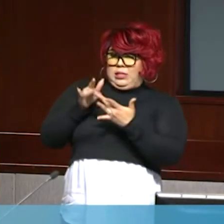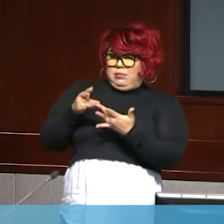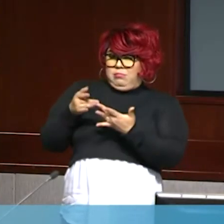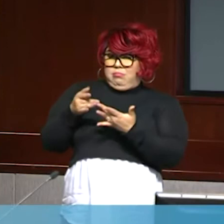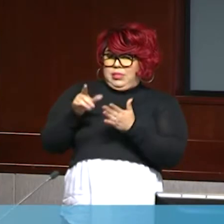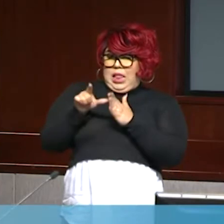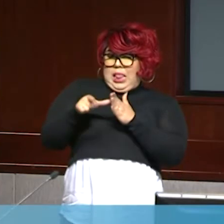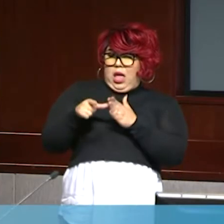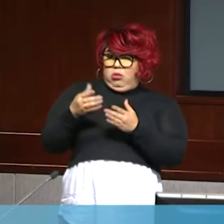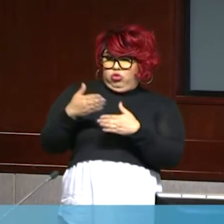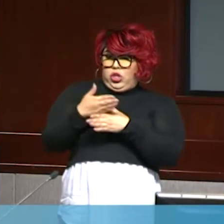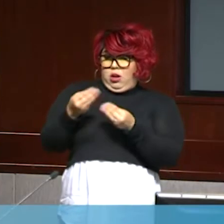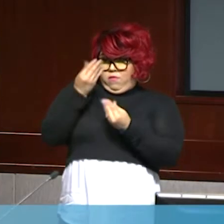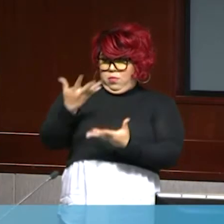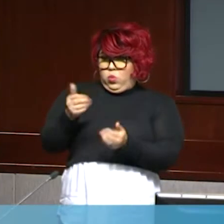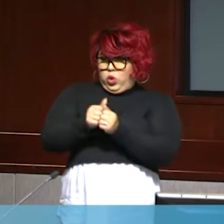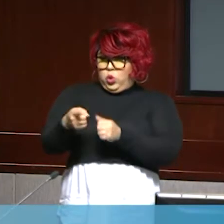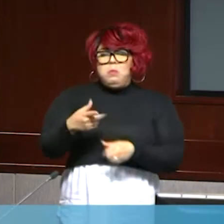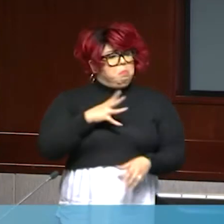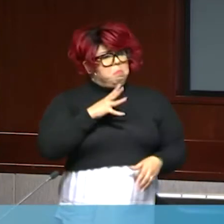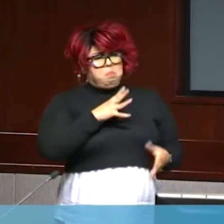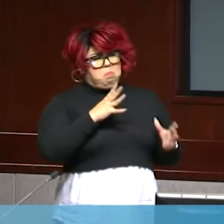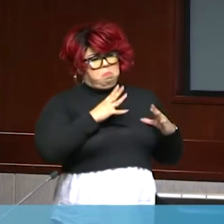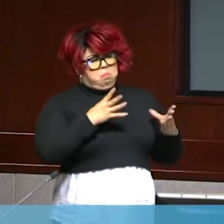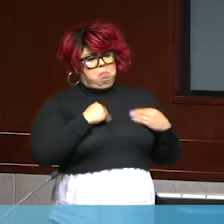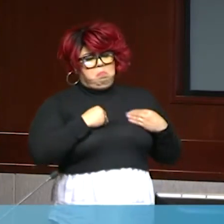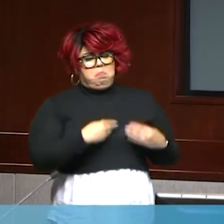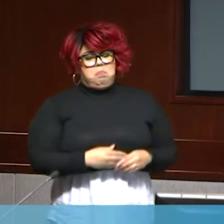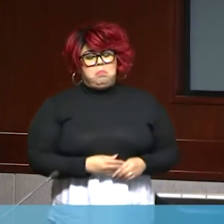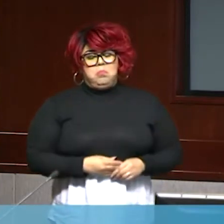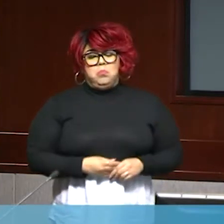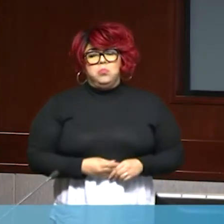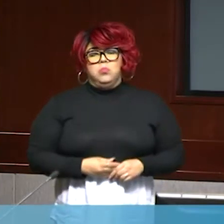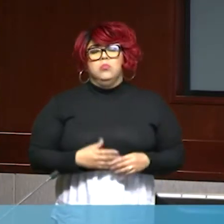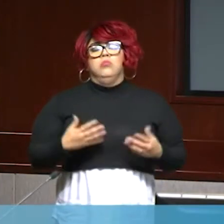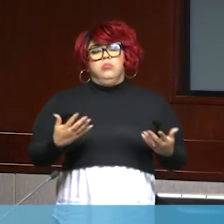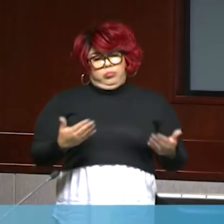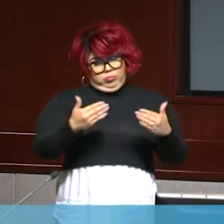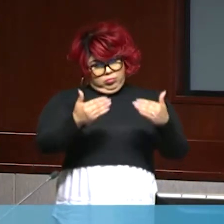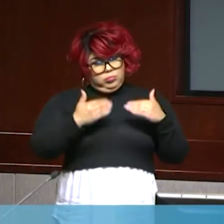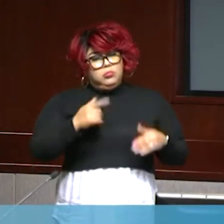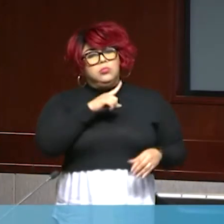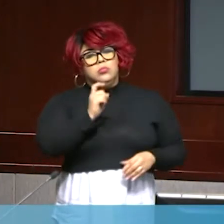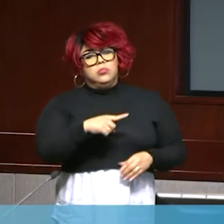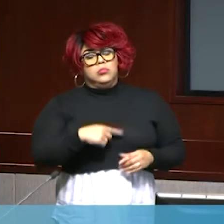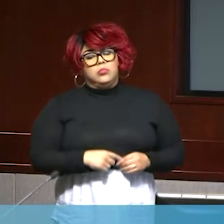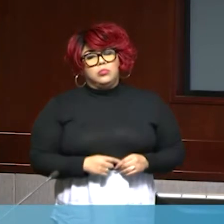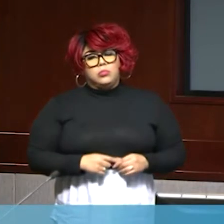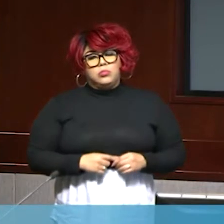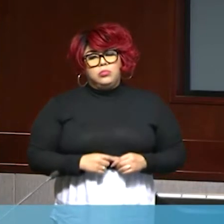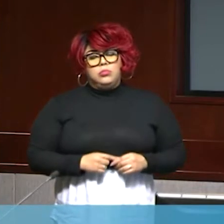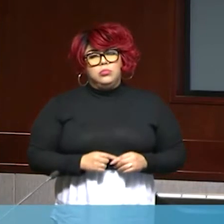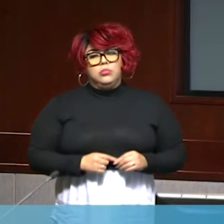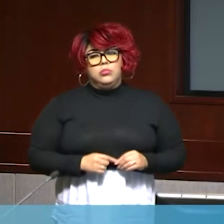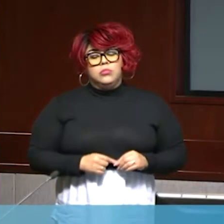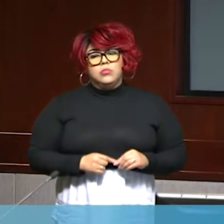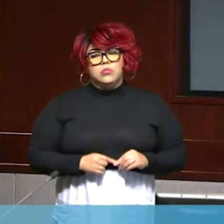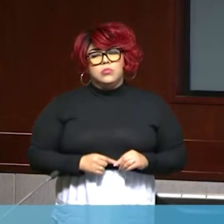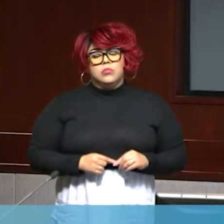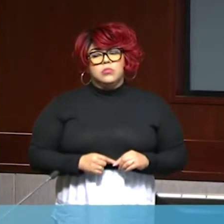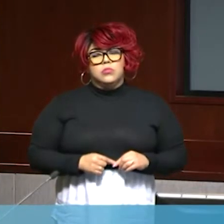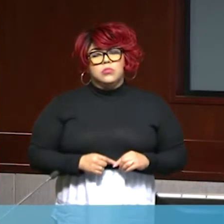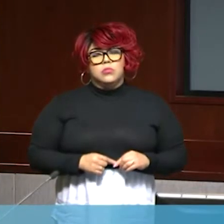afterwards? Yeah, definitely. Okay. And so my next question is